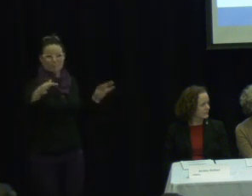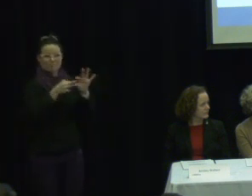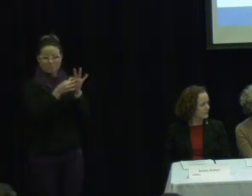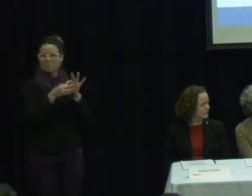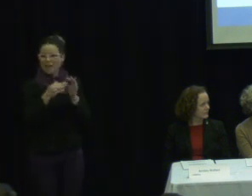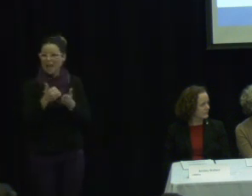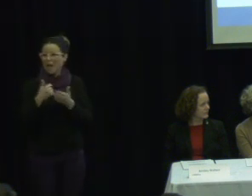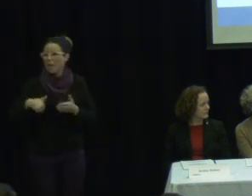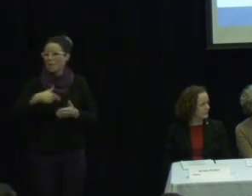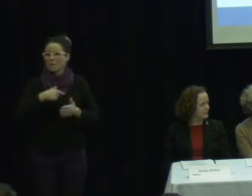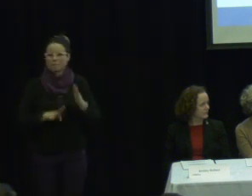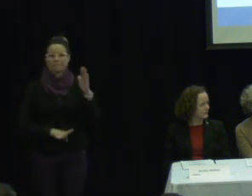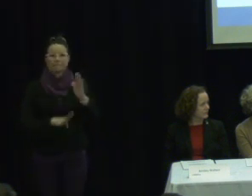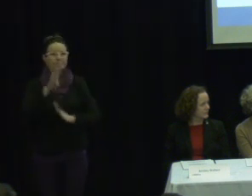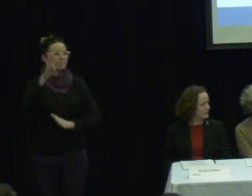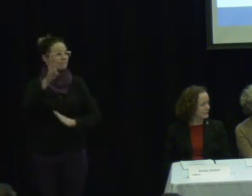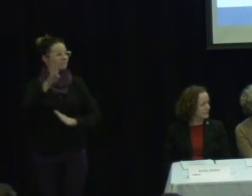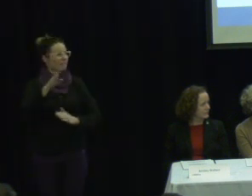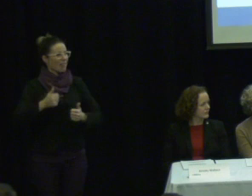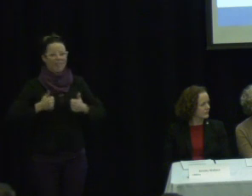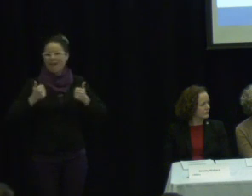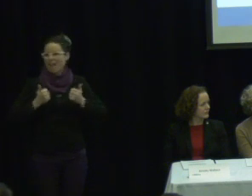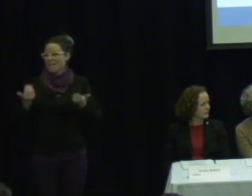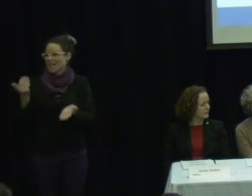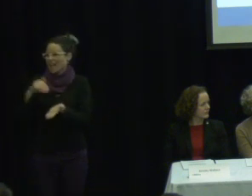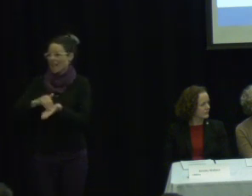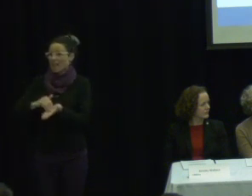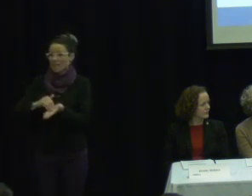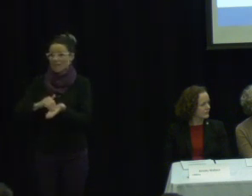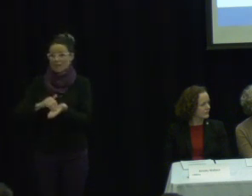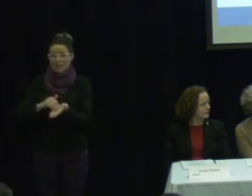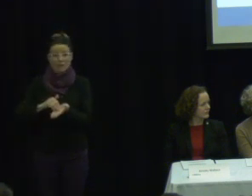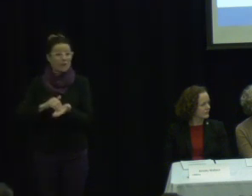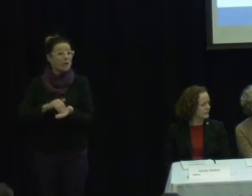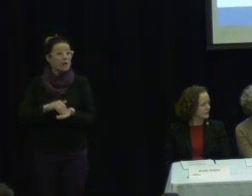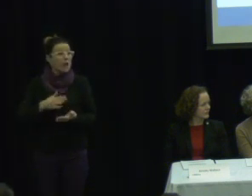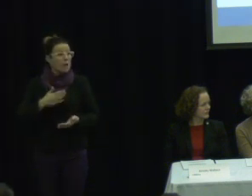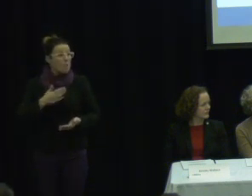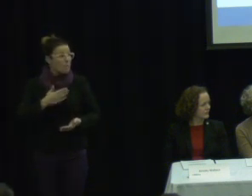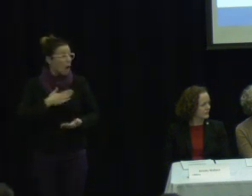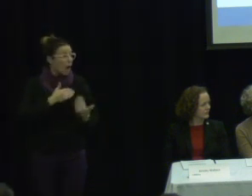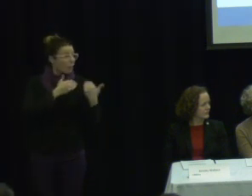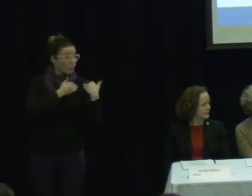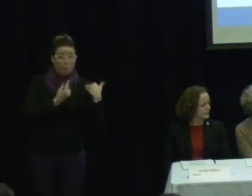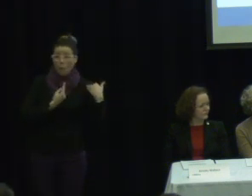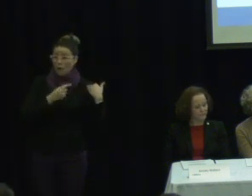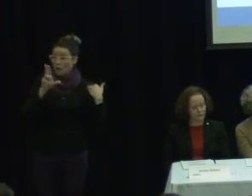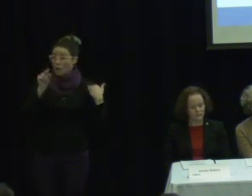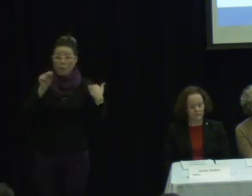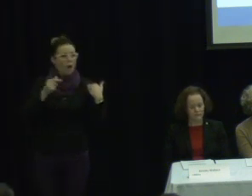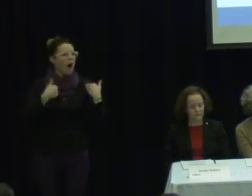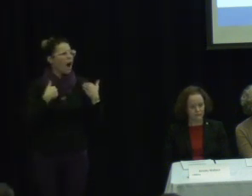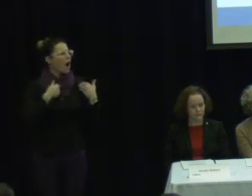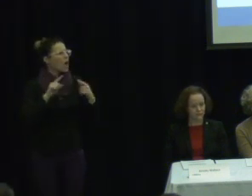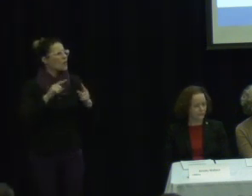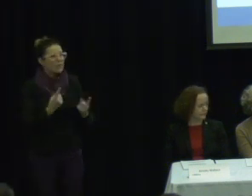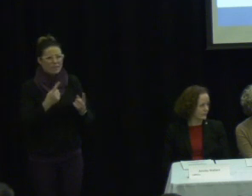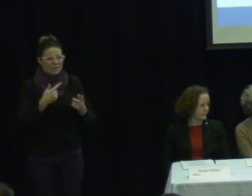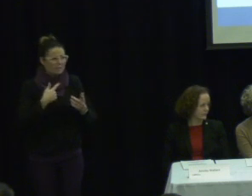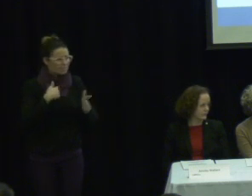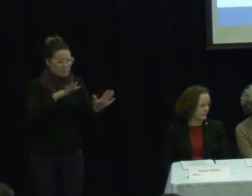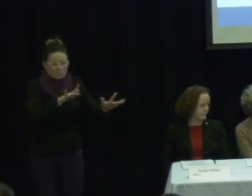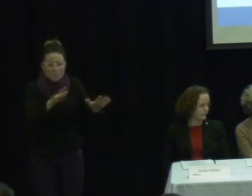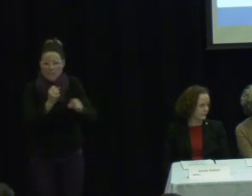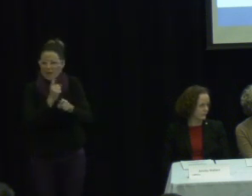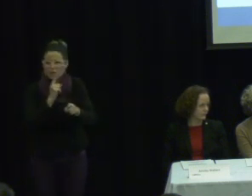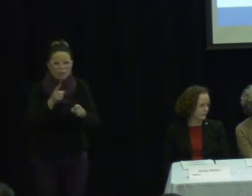for this, because I think what I personally have been able to do is just to support what you have come to me and said, we need to get better at this, we need to do this